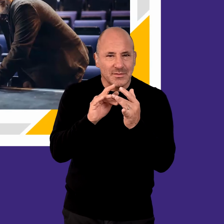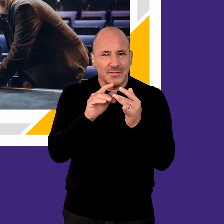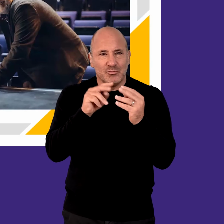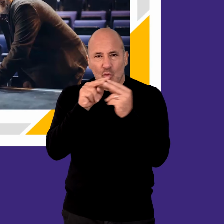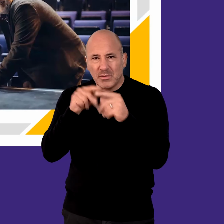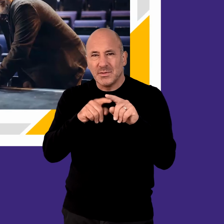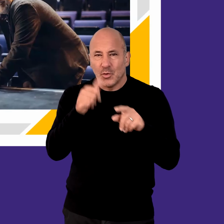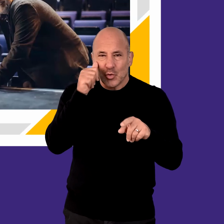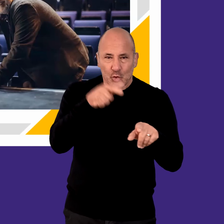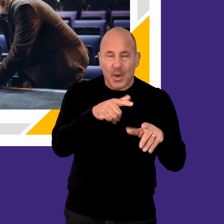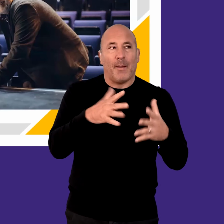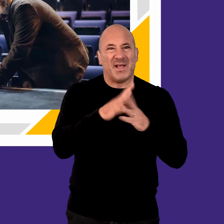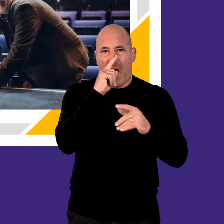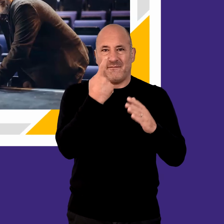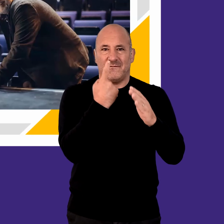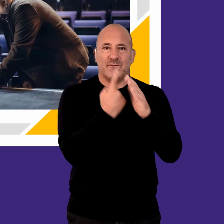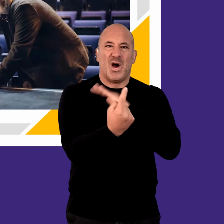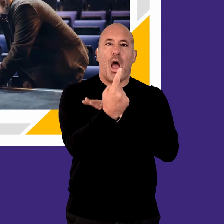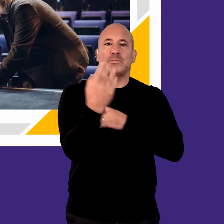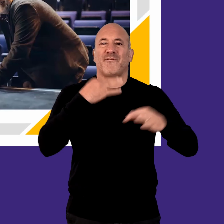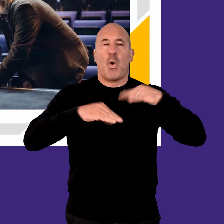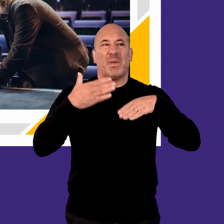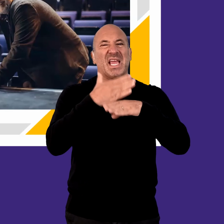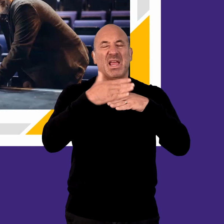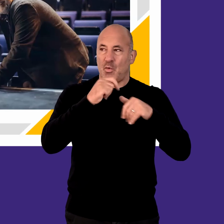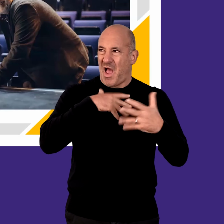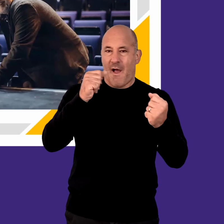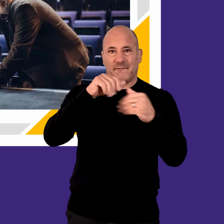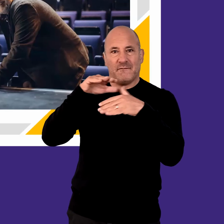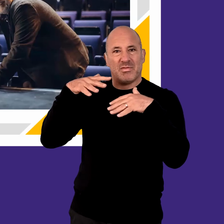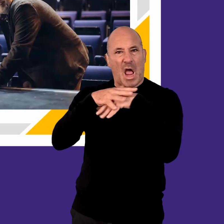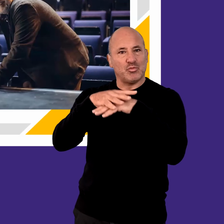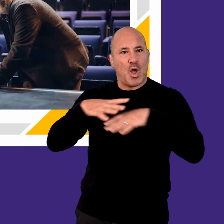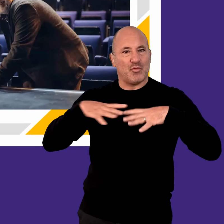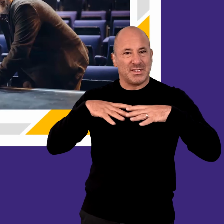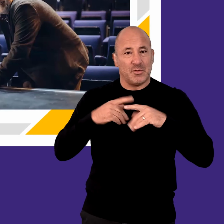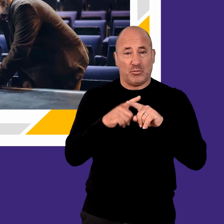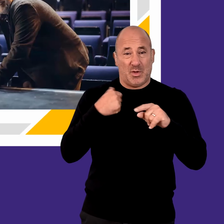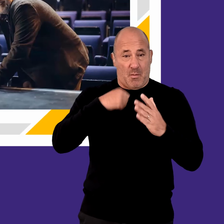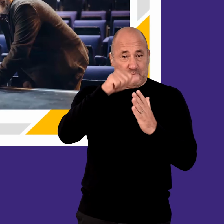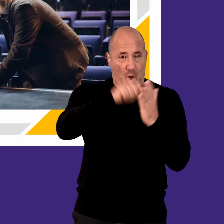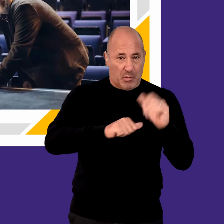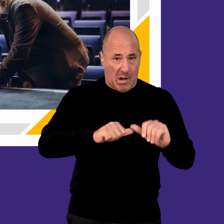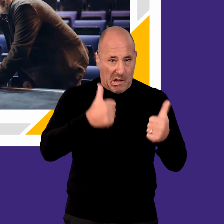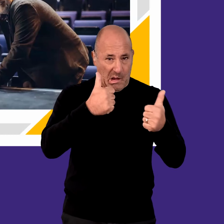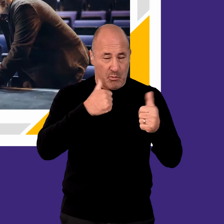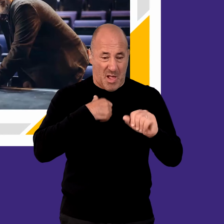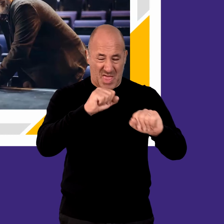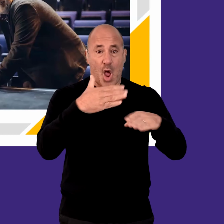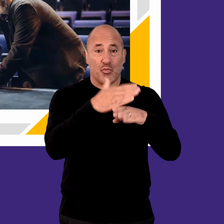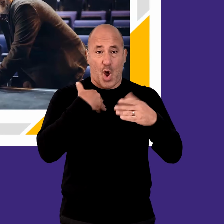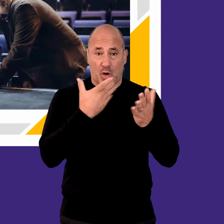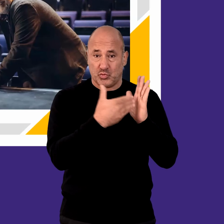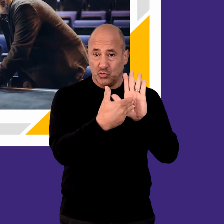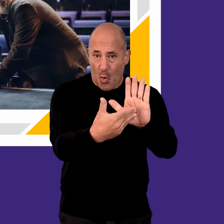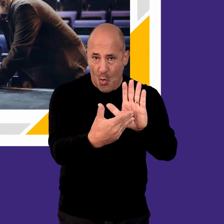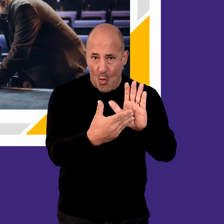that we knew that they would need to navigate a freelance performance career, as well as enriching our programme through showcasing